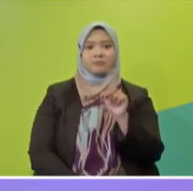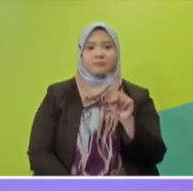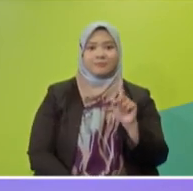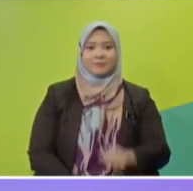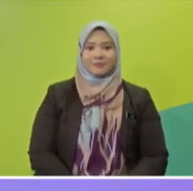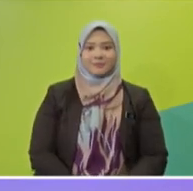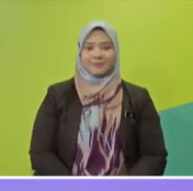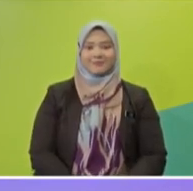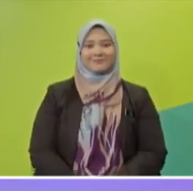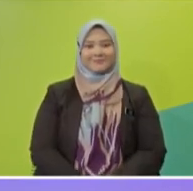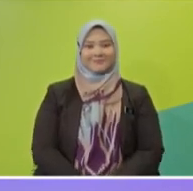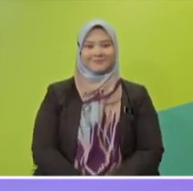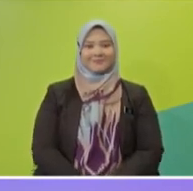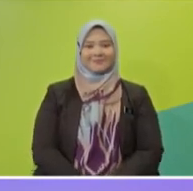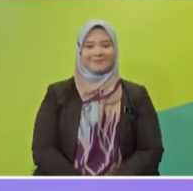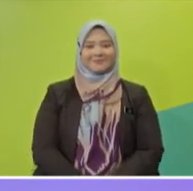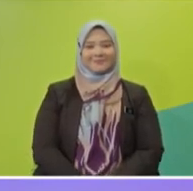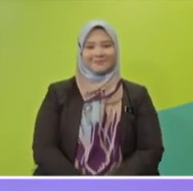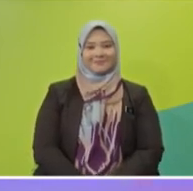1, DidikTV, KPM.